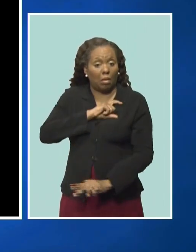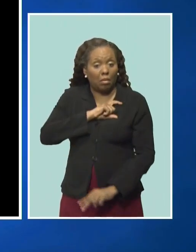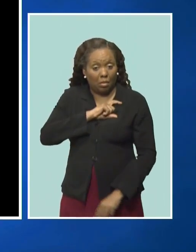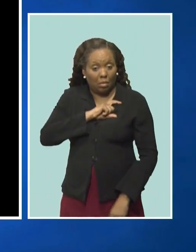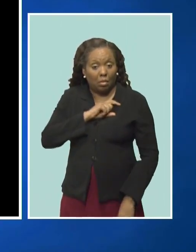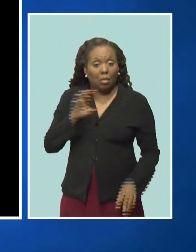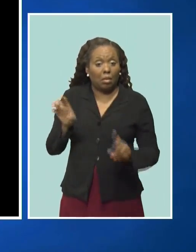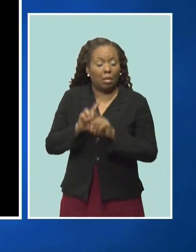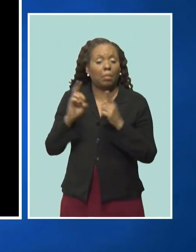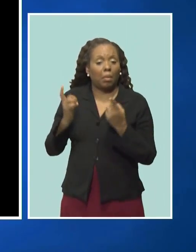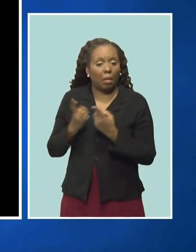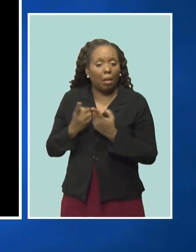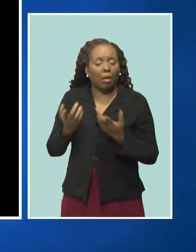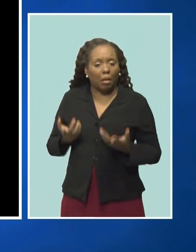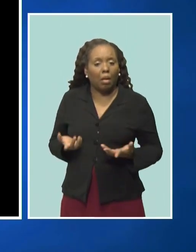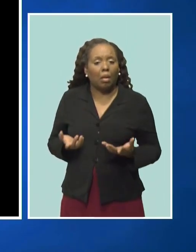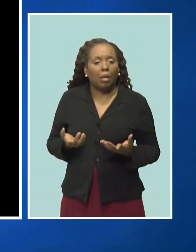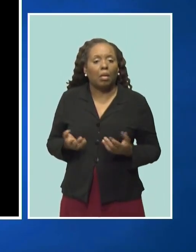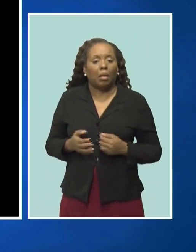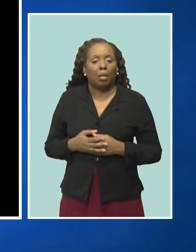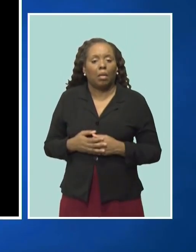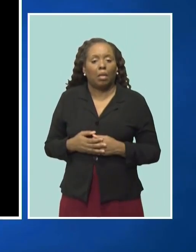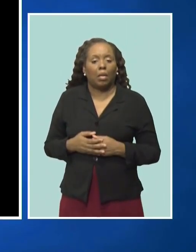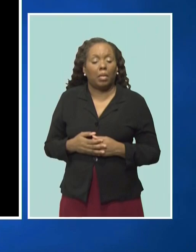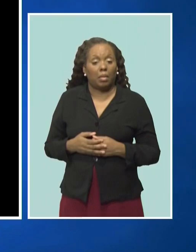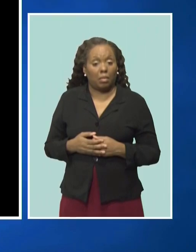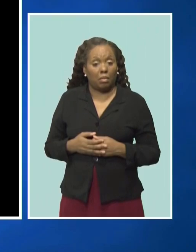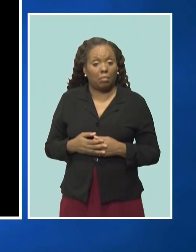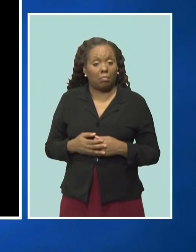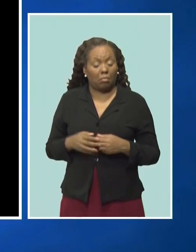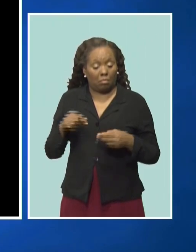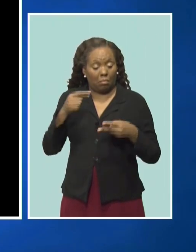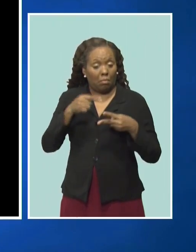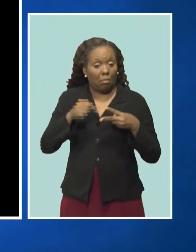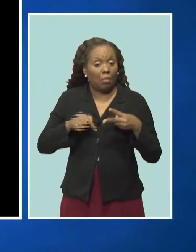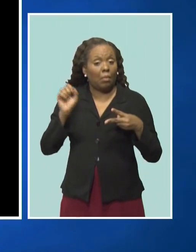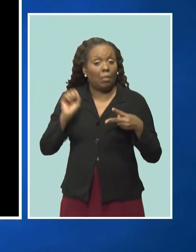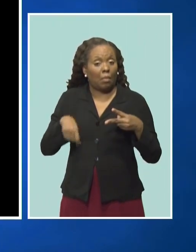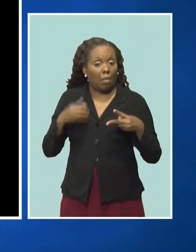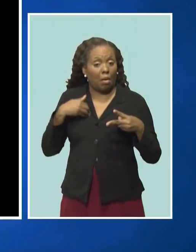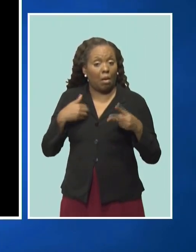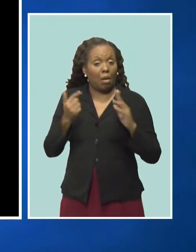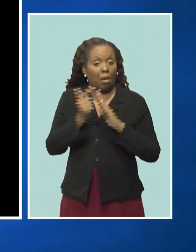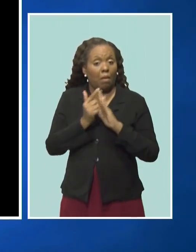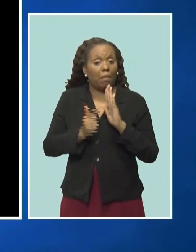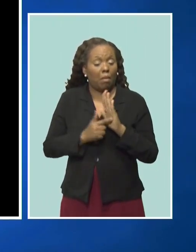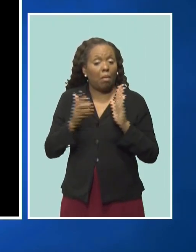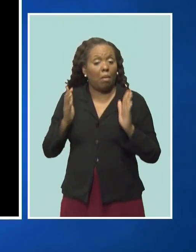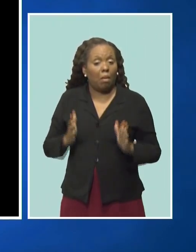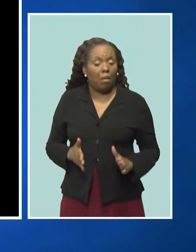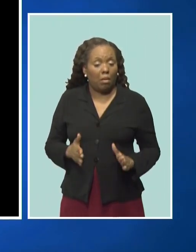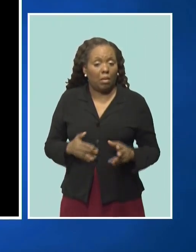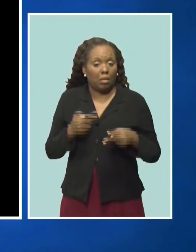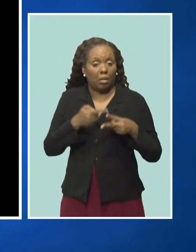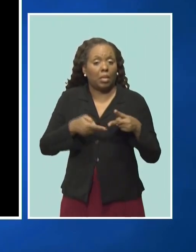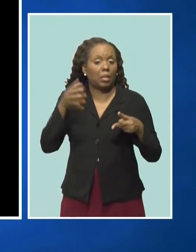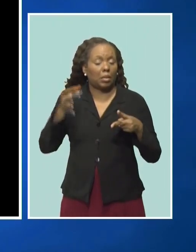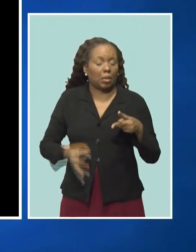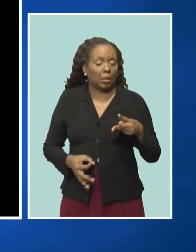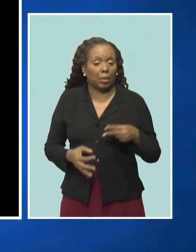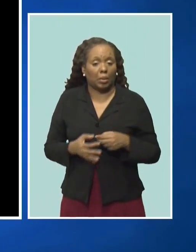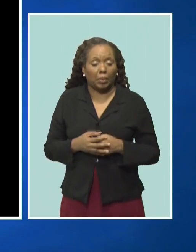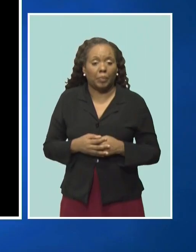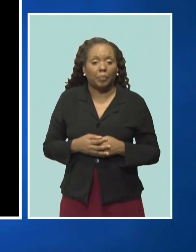Investigations Department of the District A Police Station located at Station Hill, St. Michael, accompanied by an attorney at law of